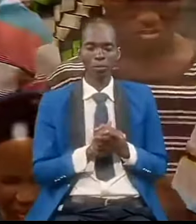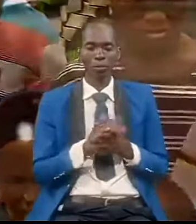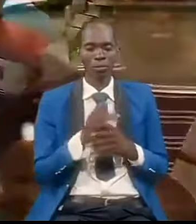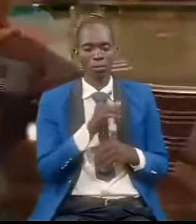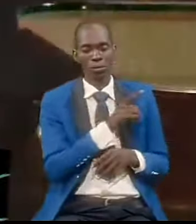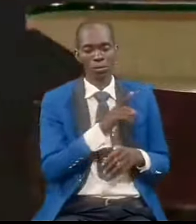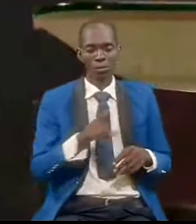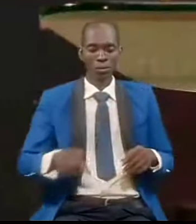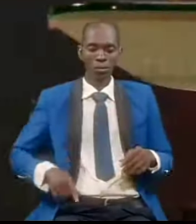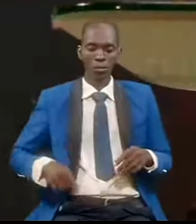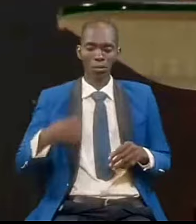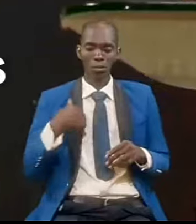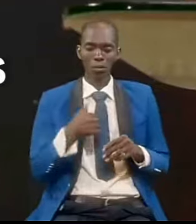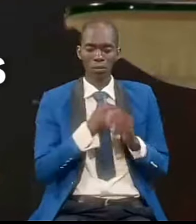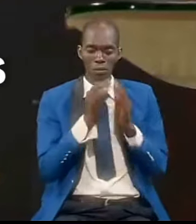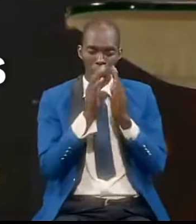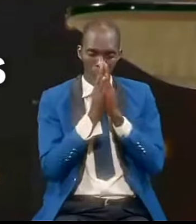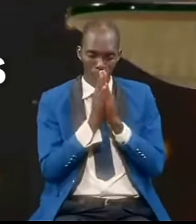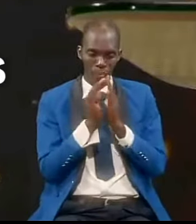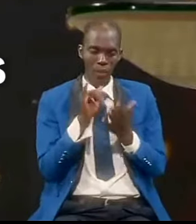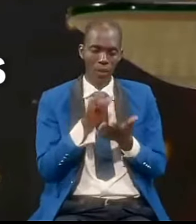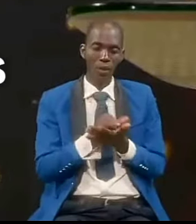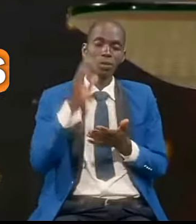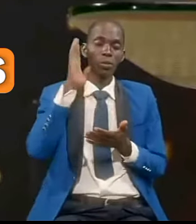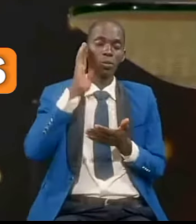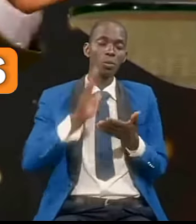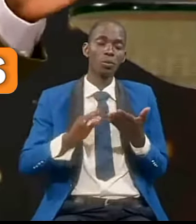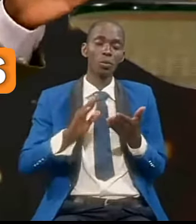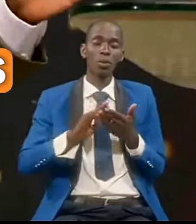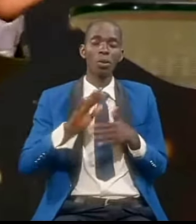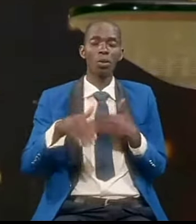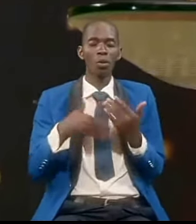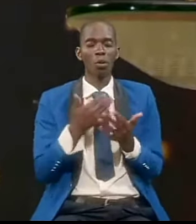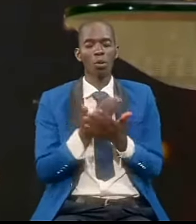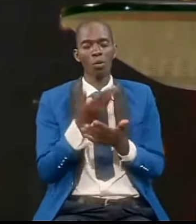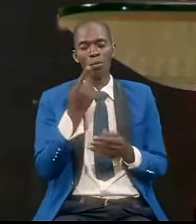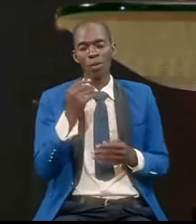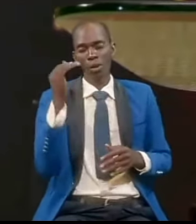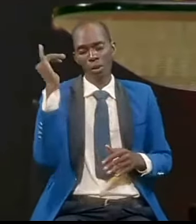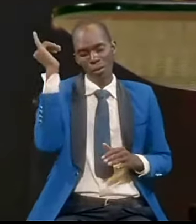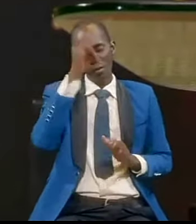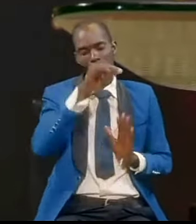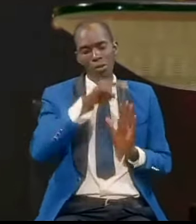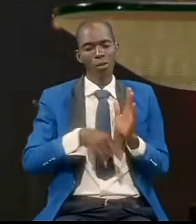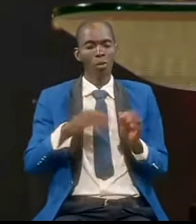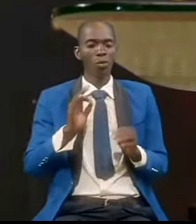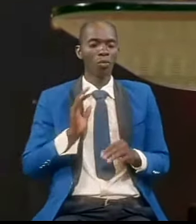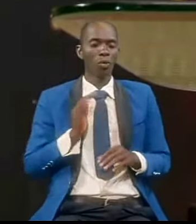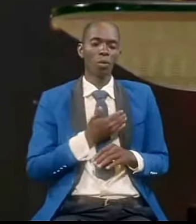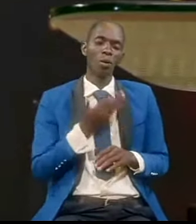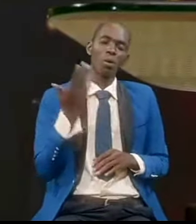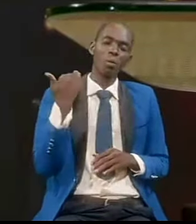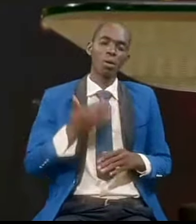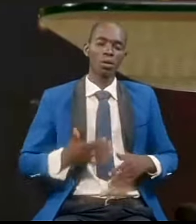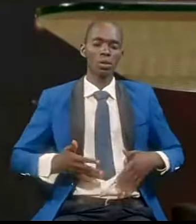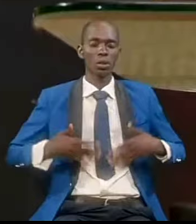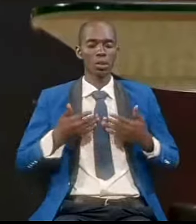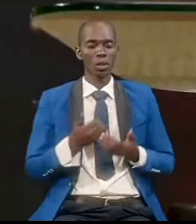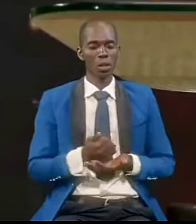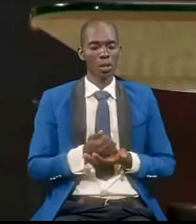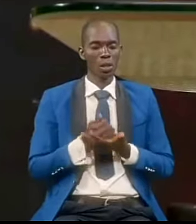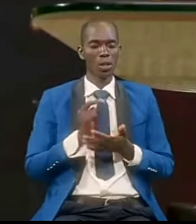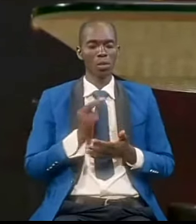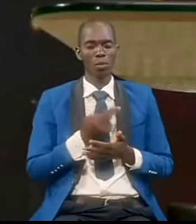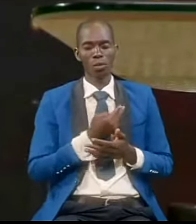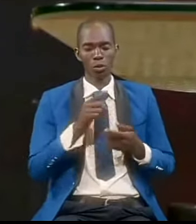Lord, we pray you forgive all the foolishness of our past life. Help us, Lord, to